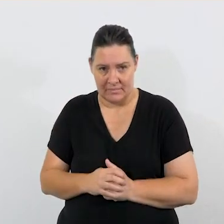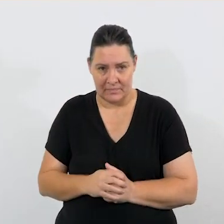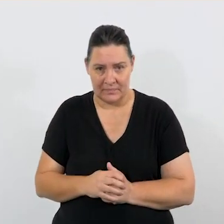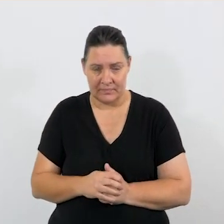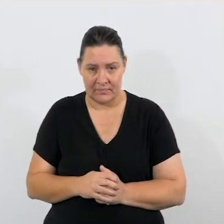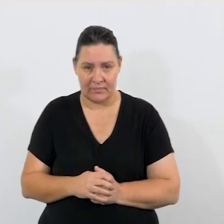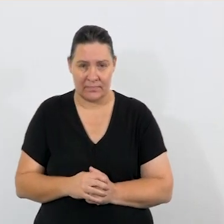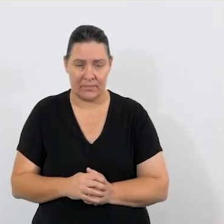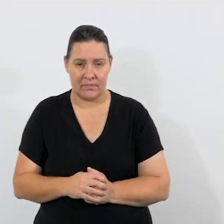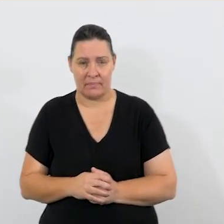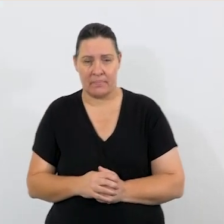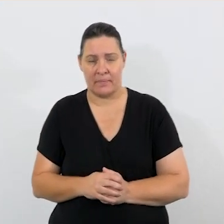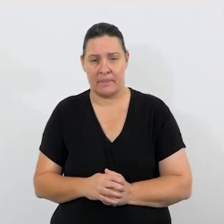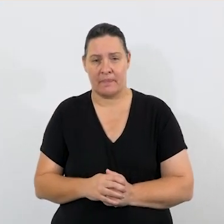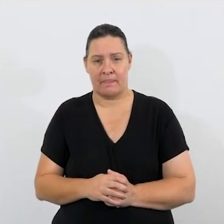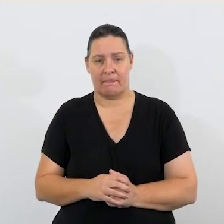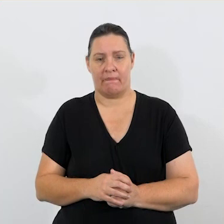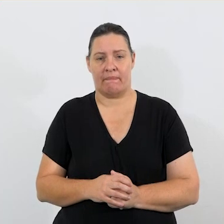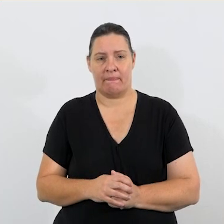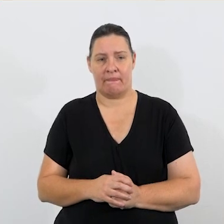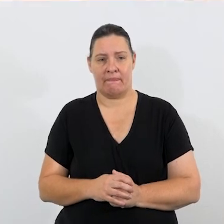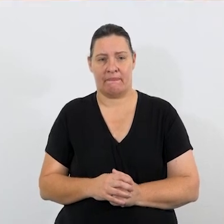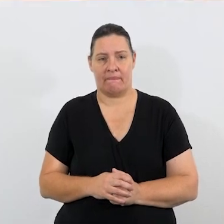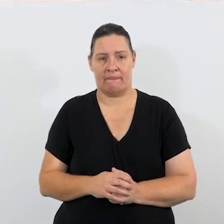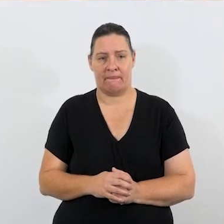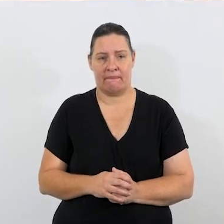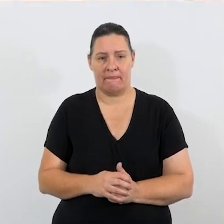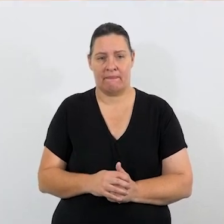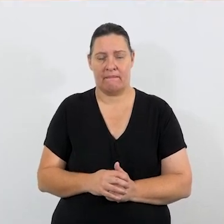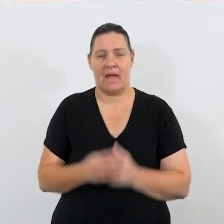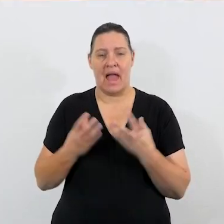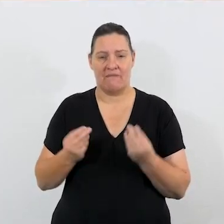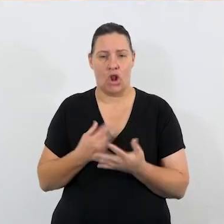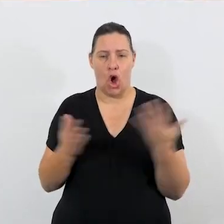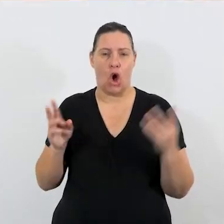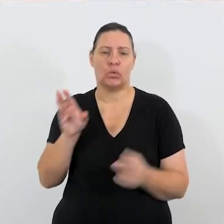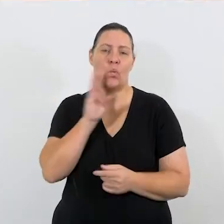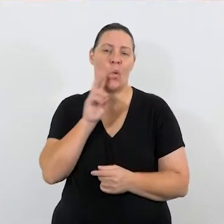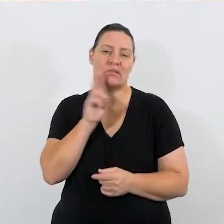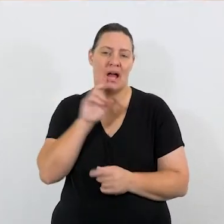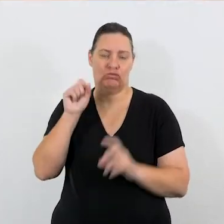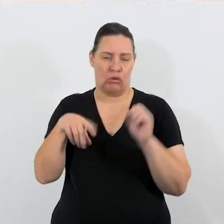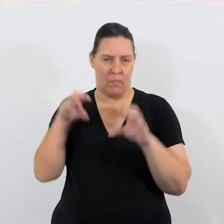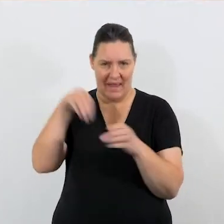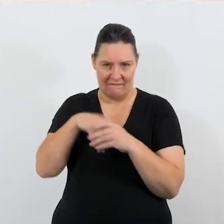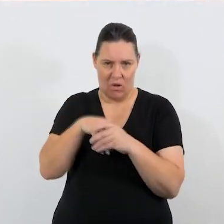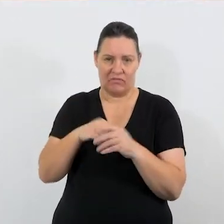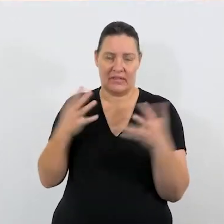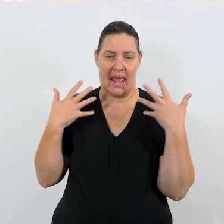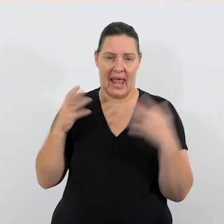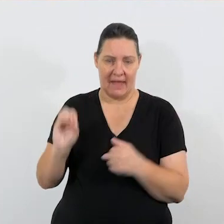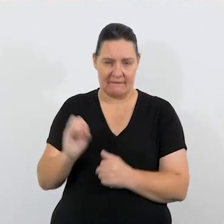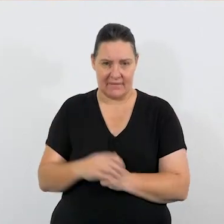not dry. It's very bit wet. It has a lot of water droplets, okay, in the